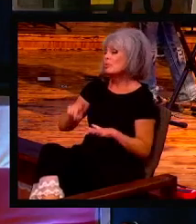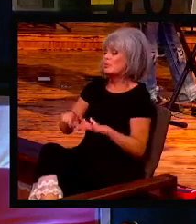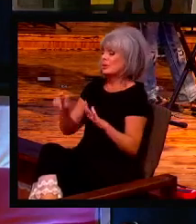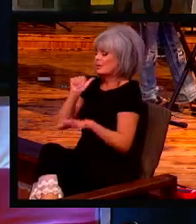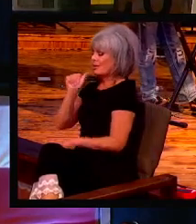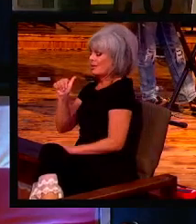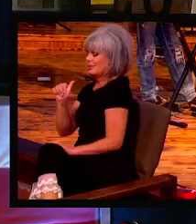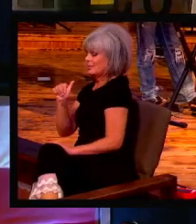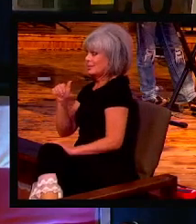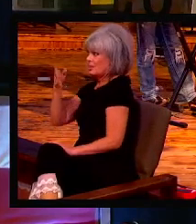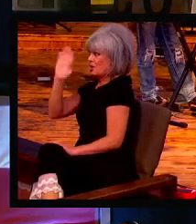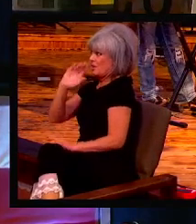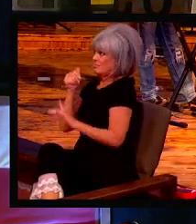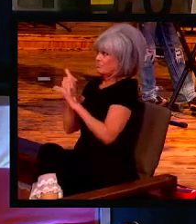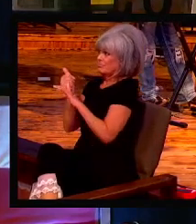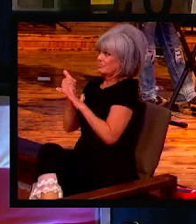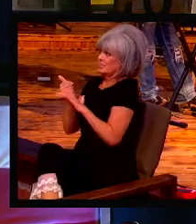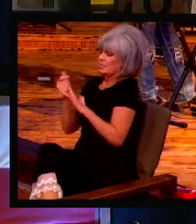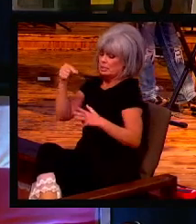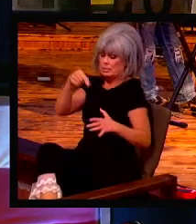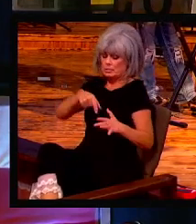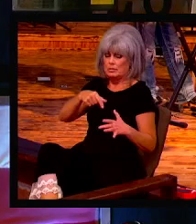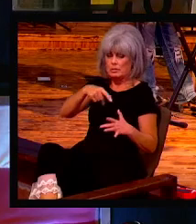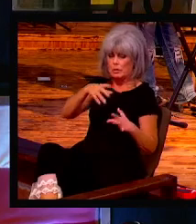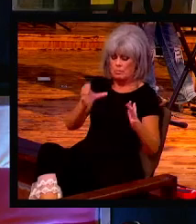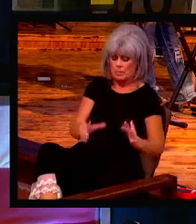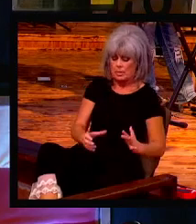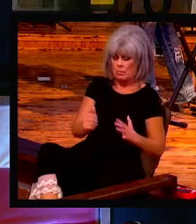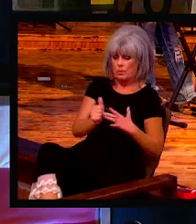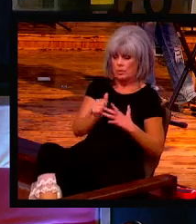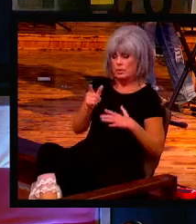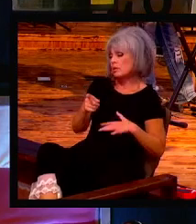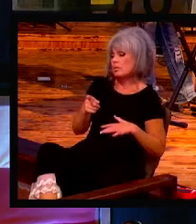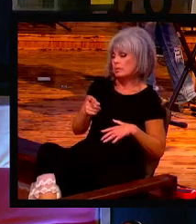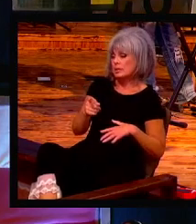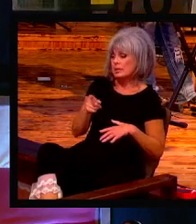you. He loves you. He hasn't gone anywhere.